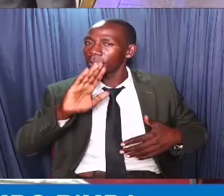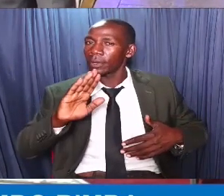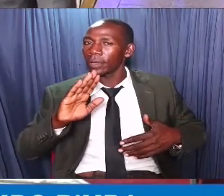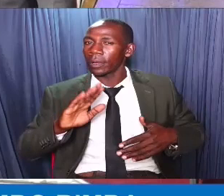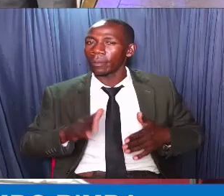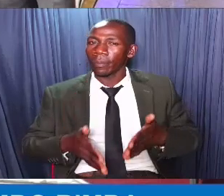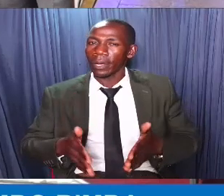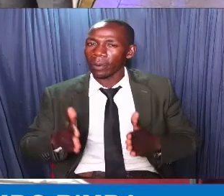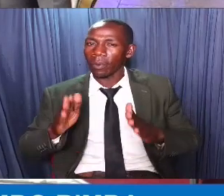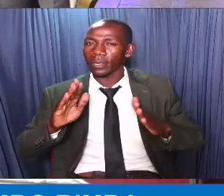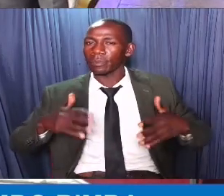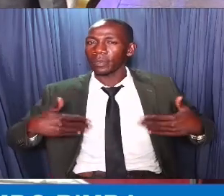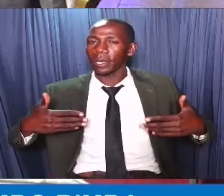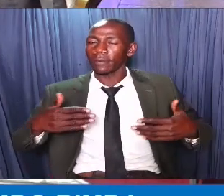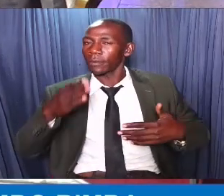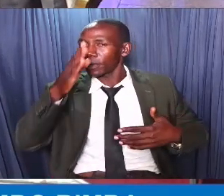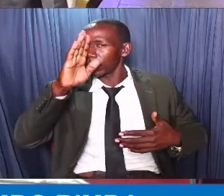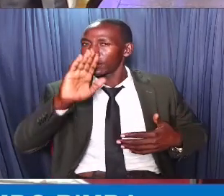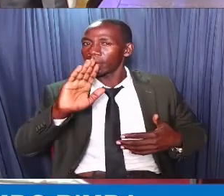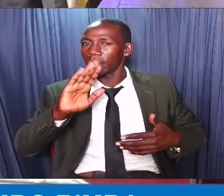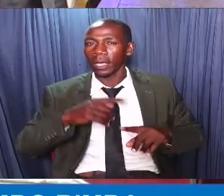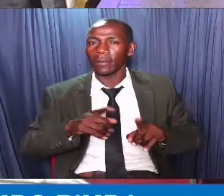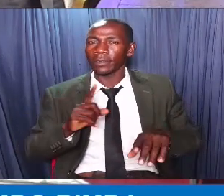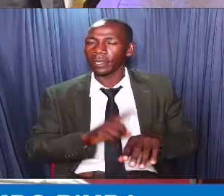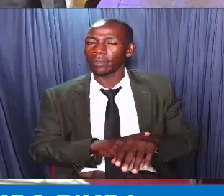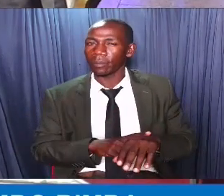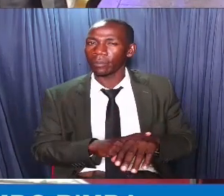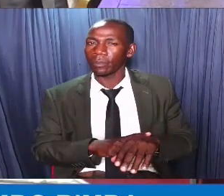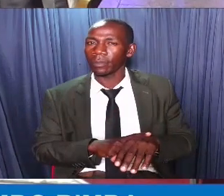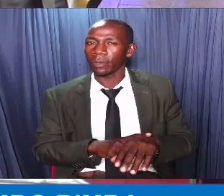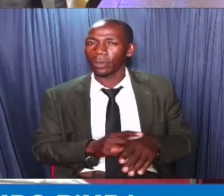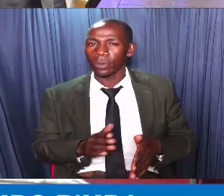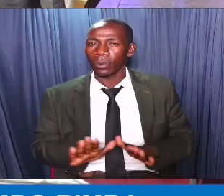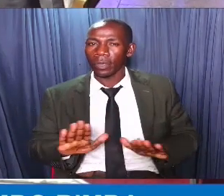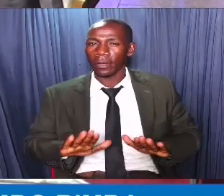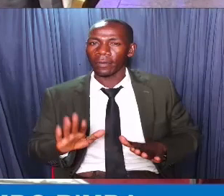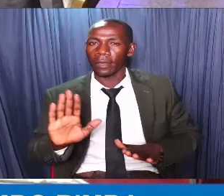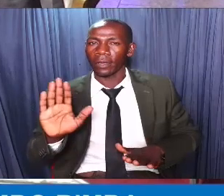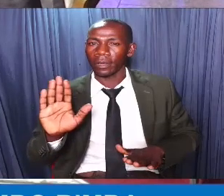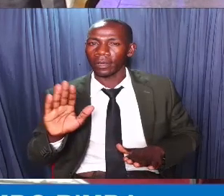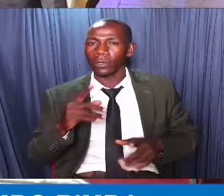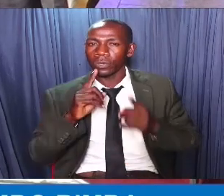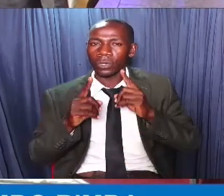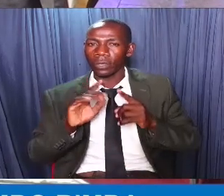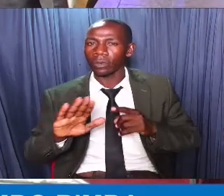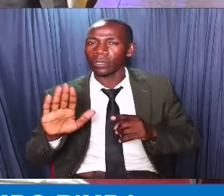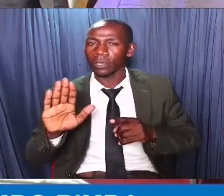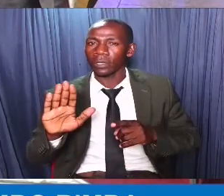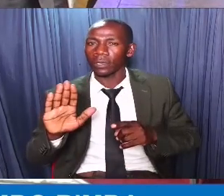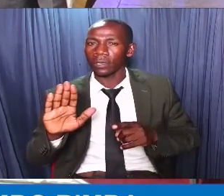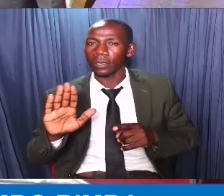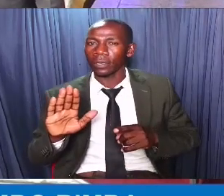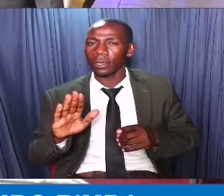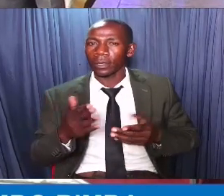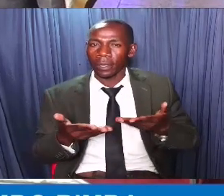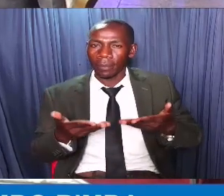zangu zapendeza Mungu? Do my movements please God? Wakati wote. Any given time. Mwenendo wako. Your conduct. Sema yako. Your utterances. Ipime